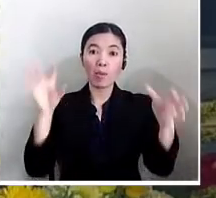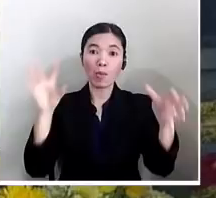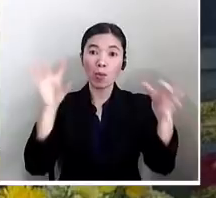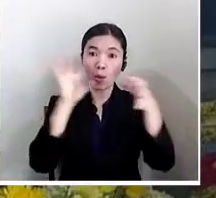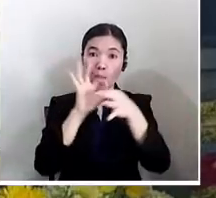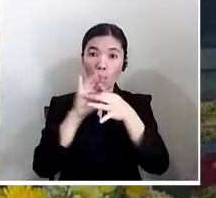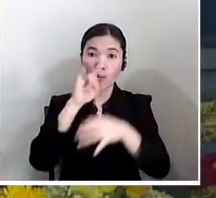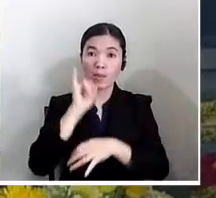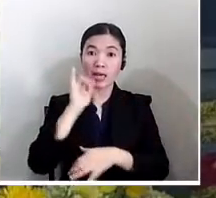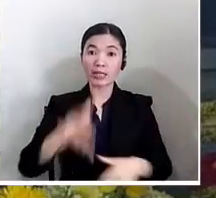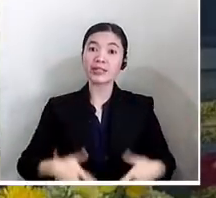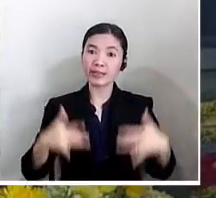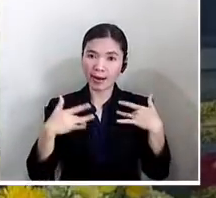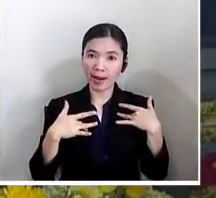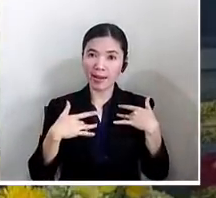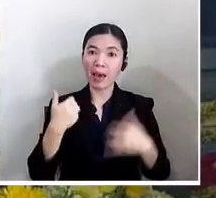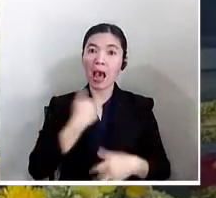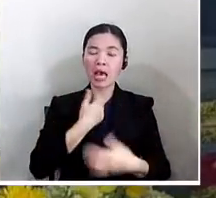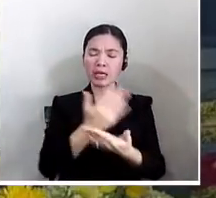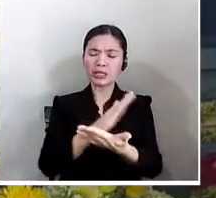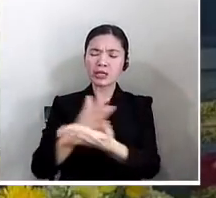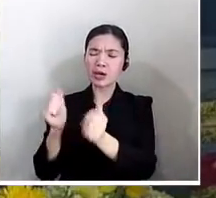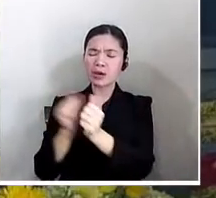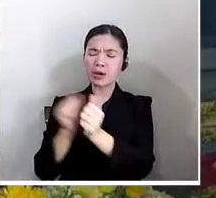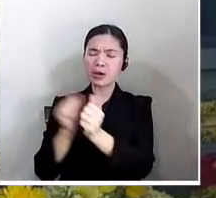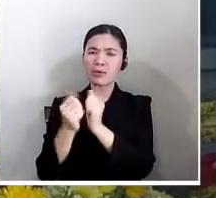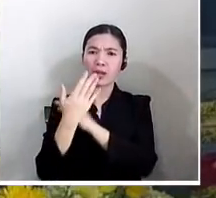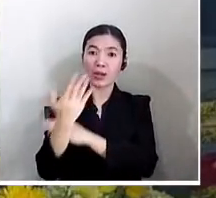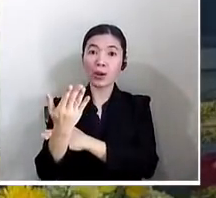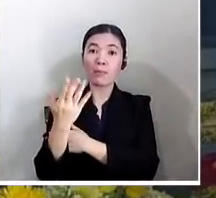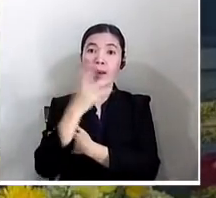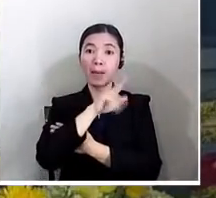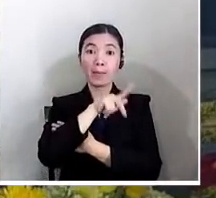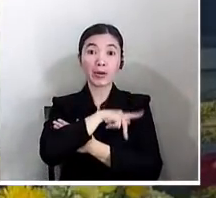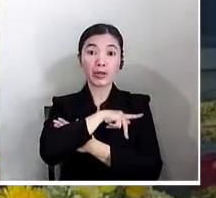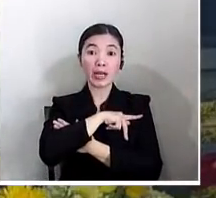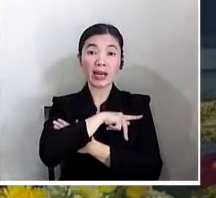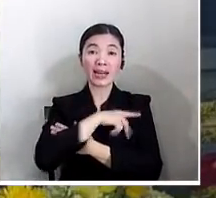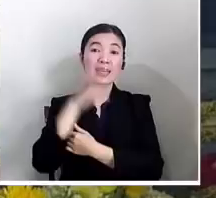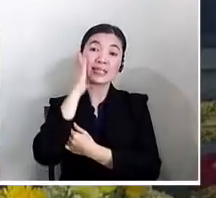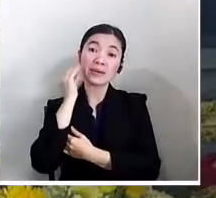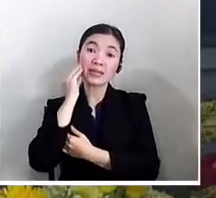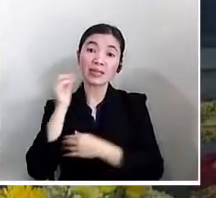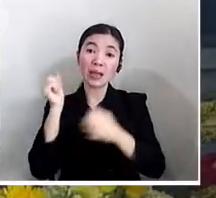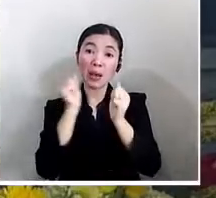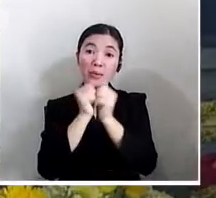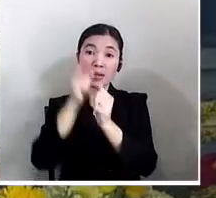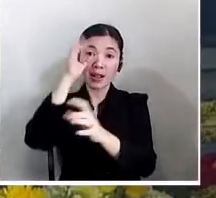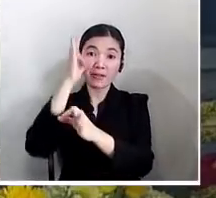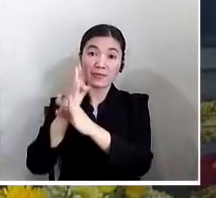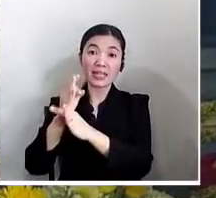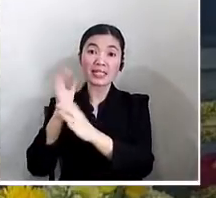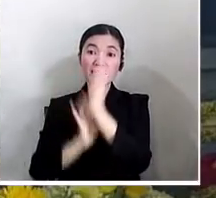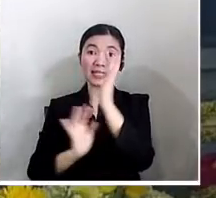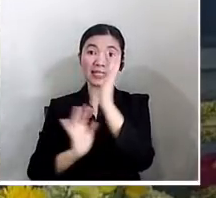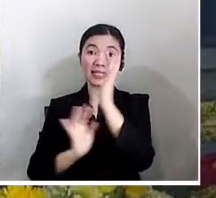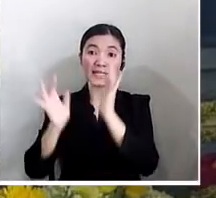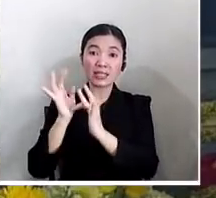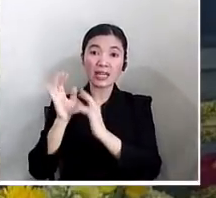with you my personal experiences with my faith in Jesus? It is my faith in